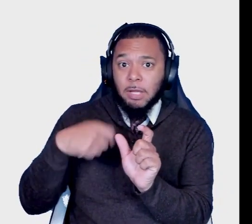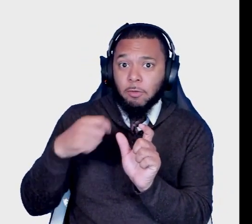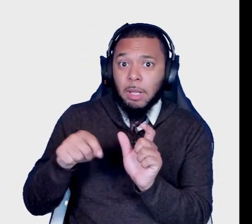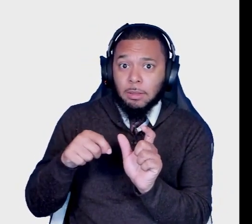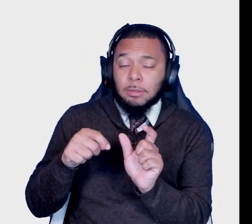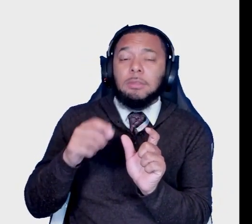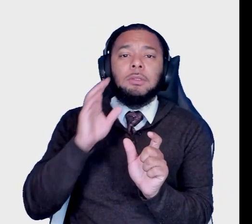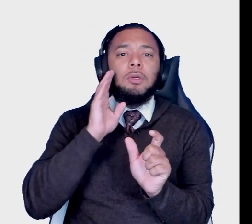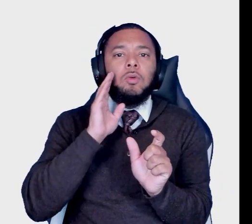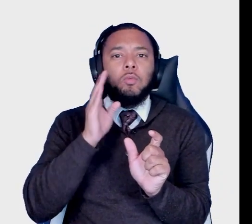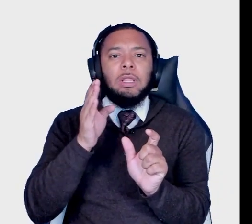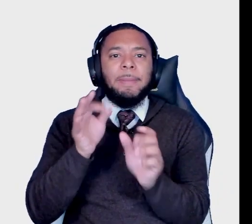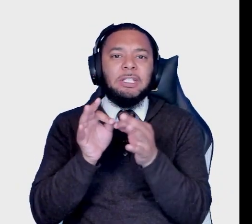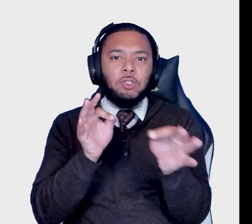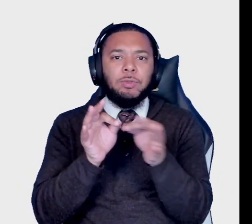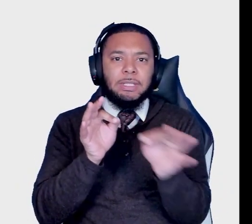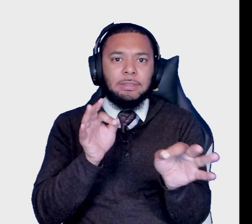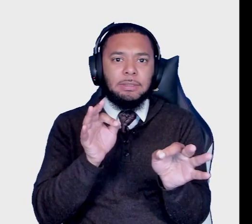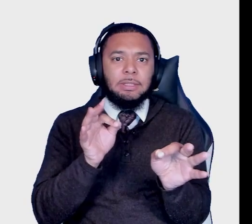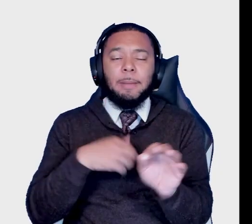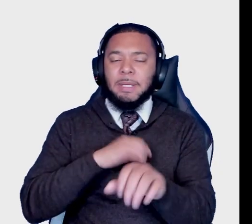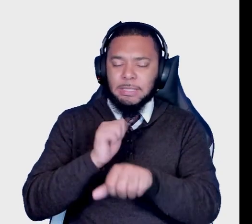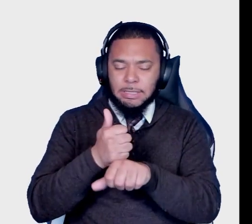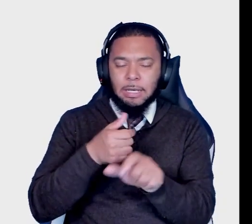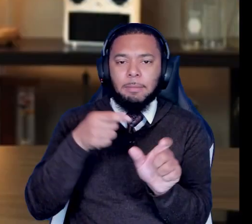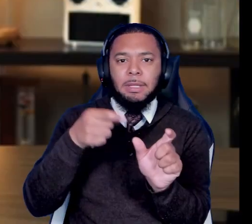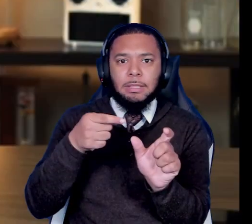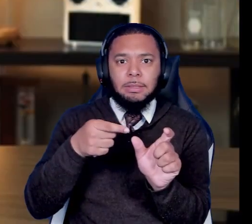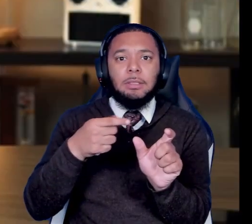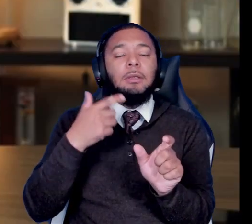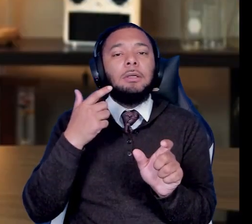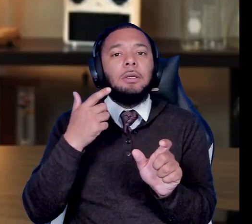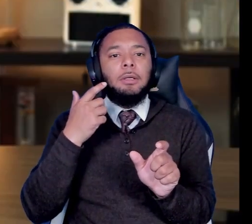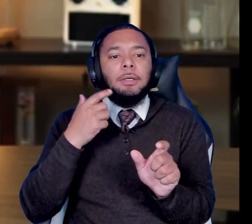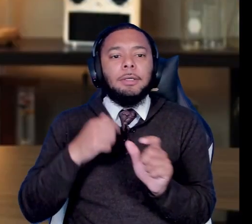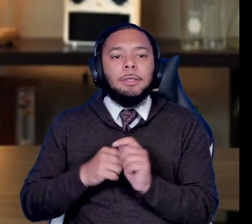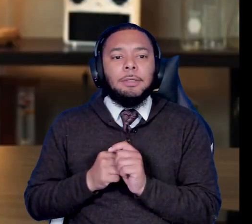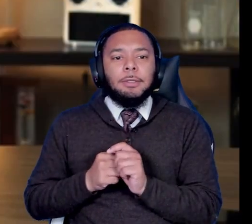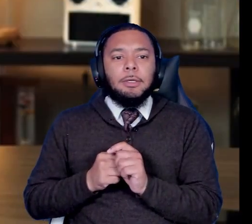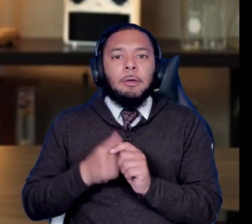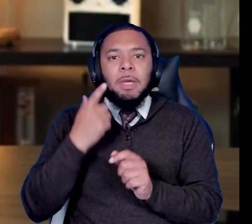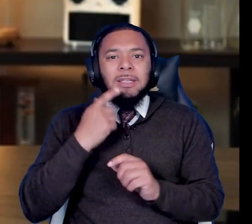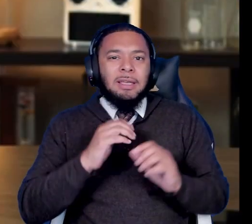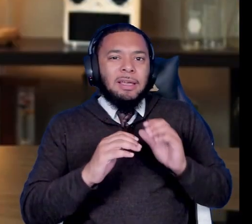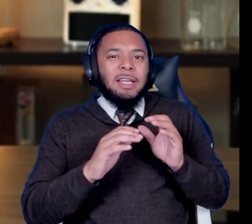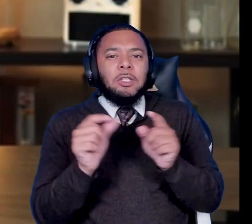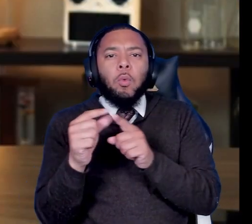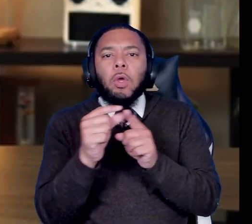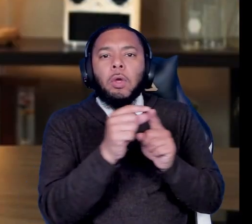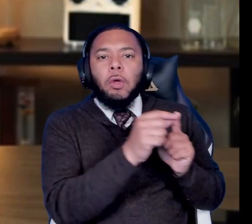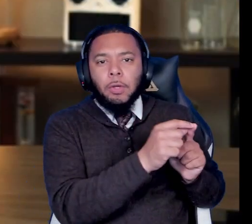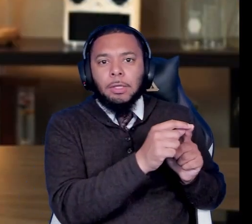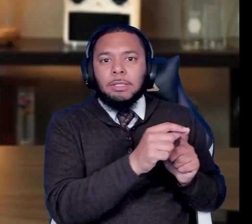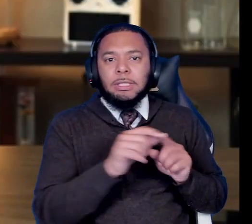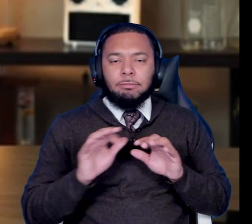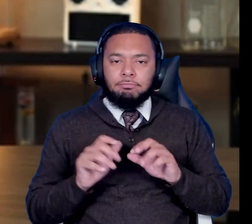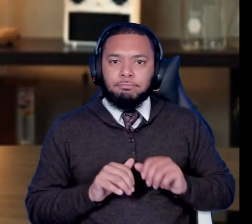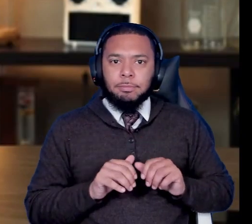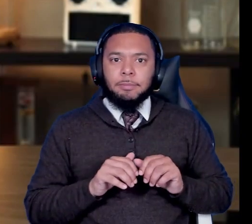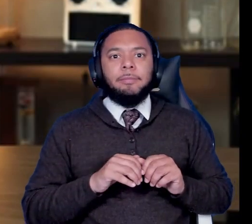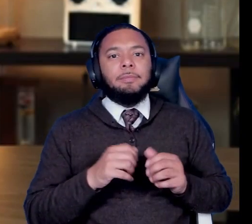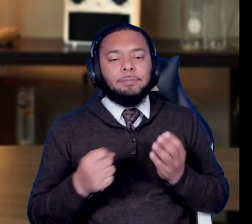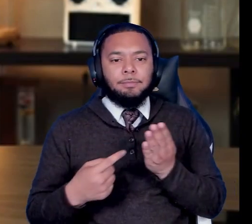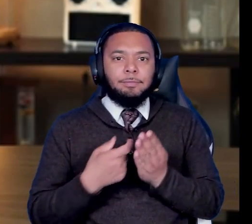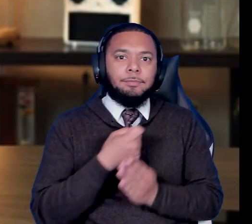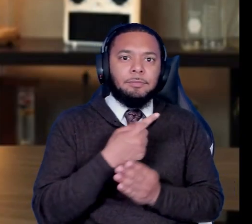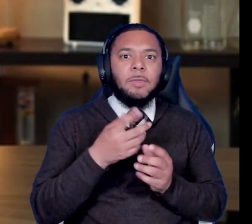going to be strings because it's a conversation that's happening with my computer. So I'll have my computer ask me my name.